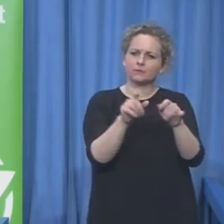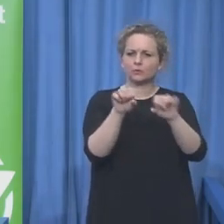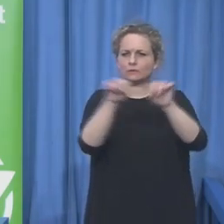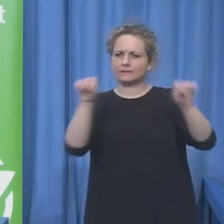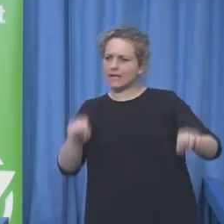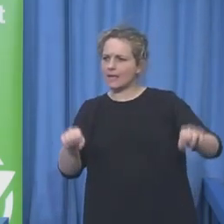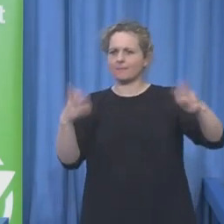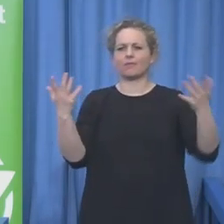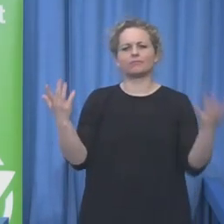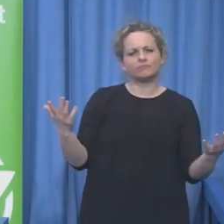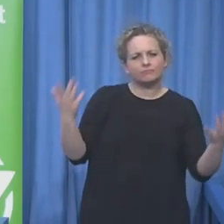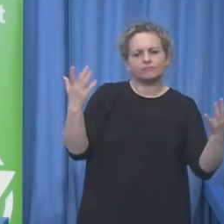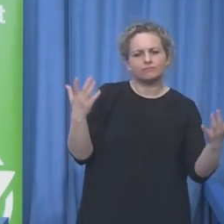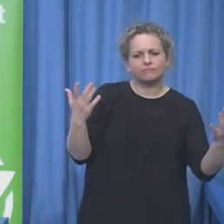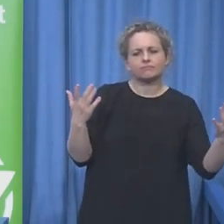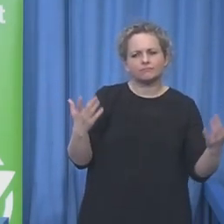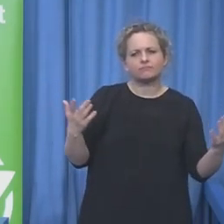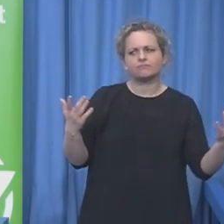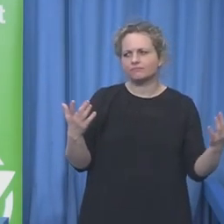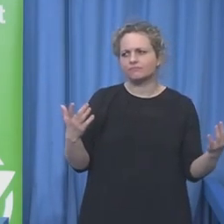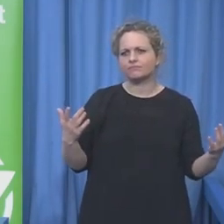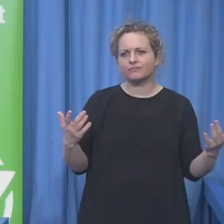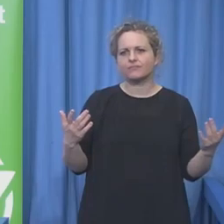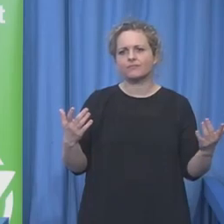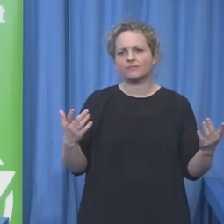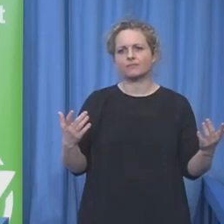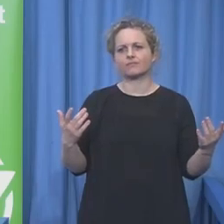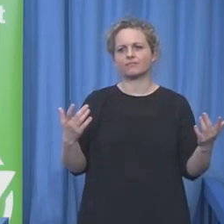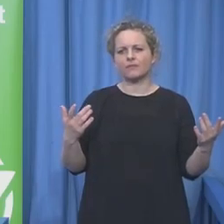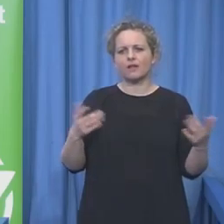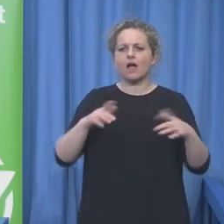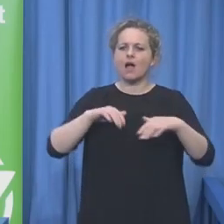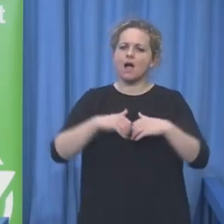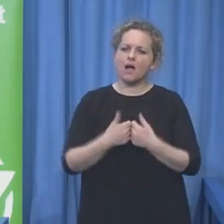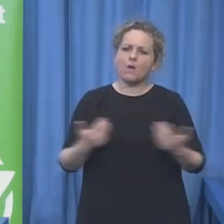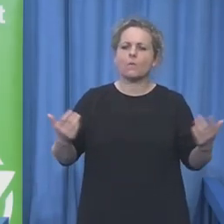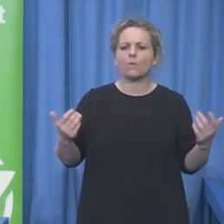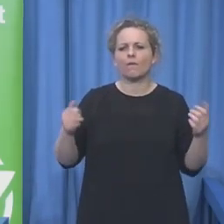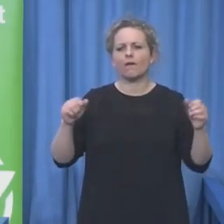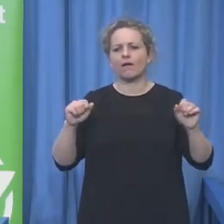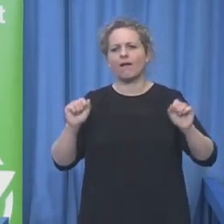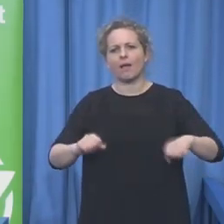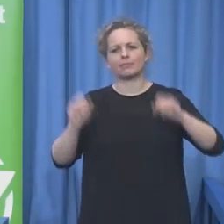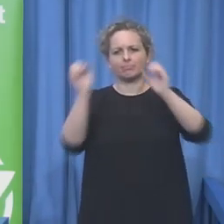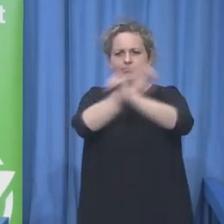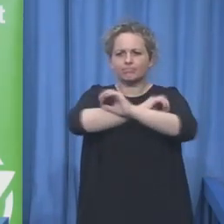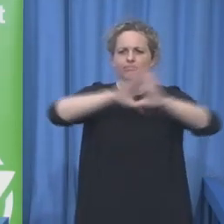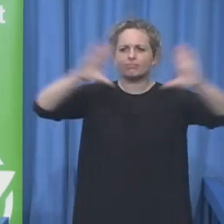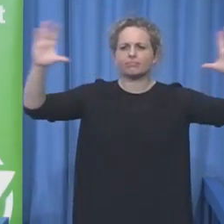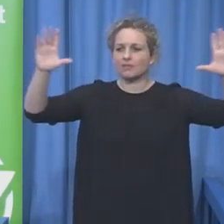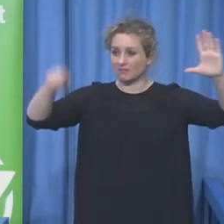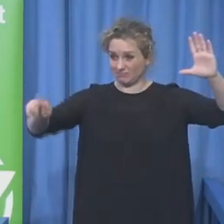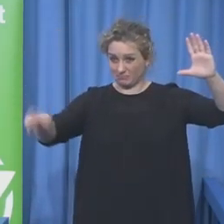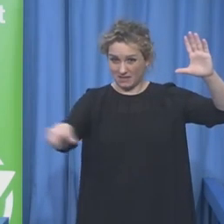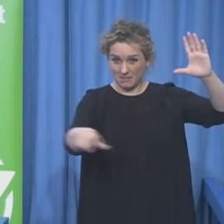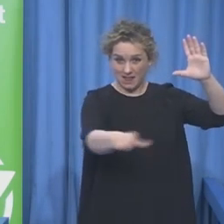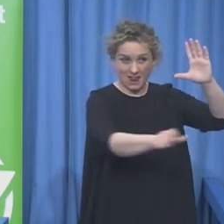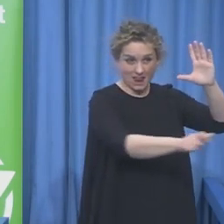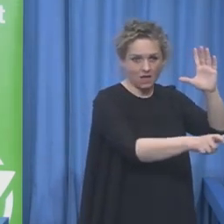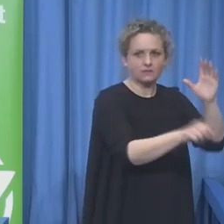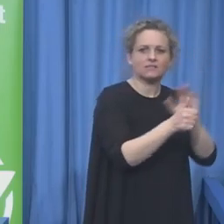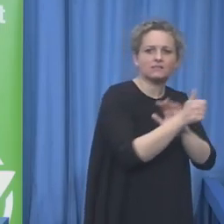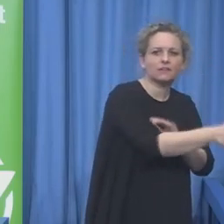Each one of them can build their own recovery plan, whether it's how many hours a day, whether it's how many days a week, whether